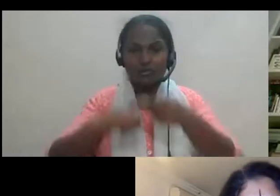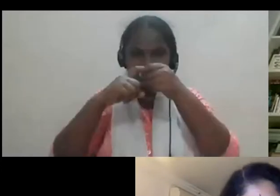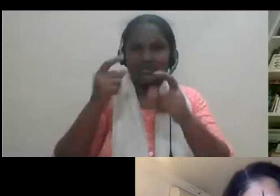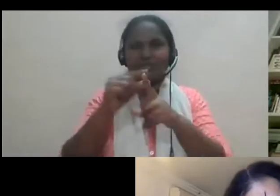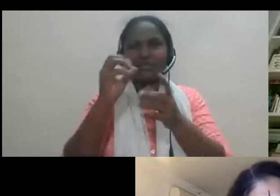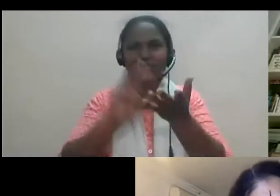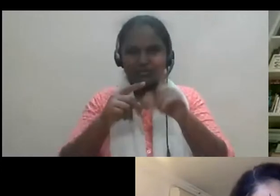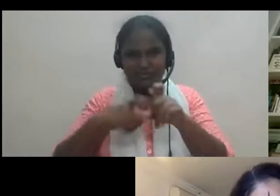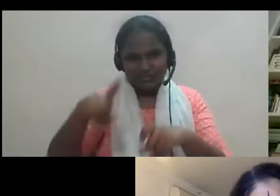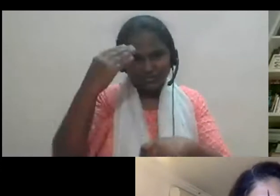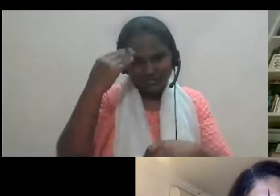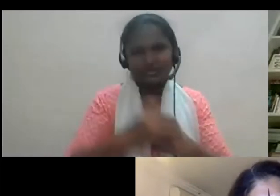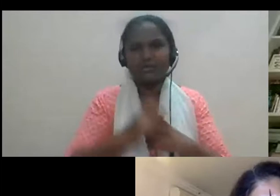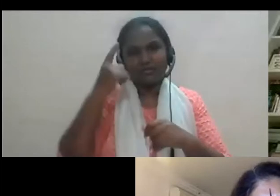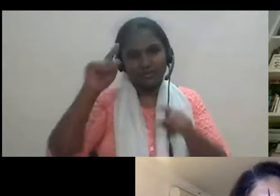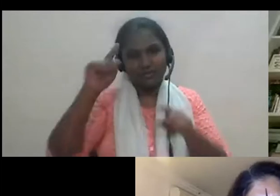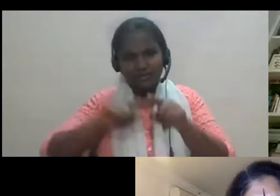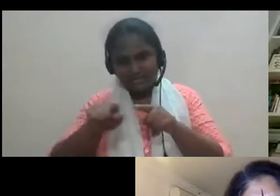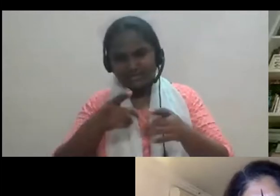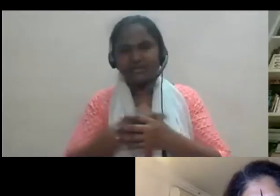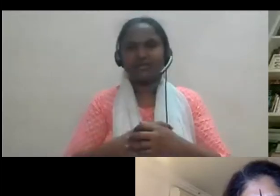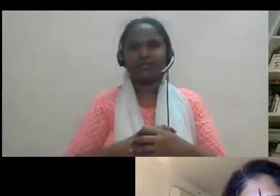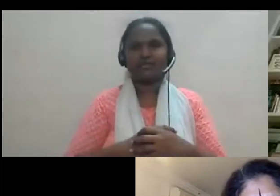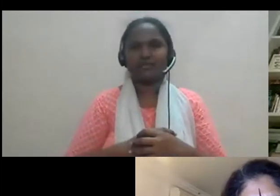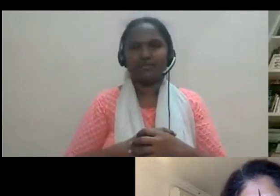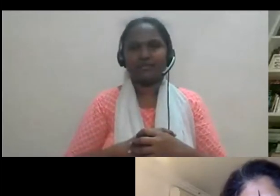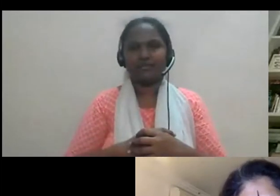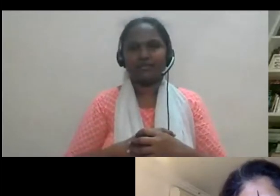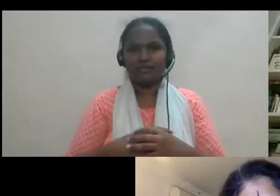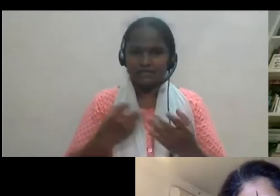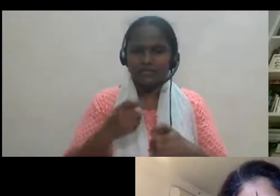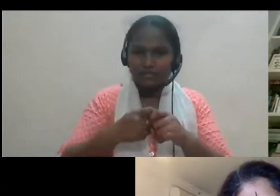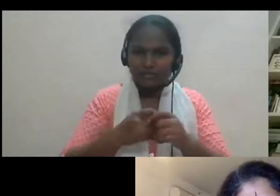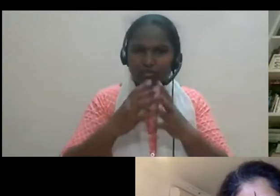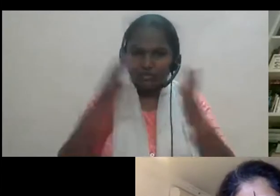no? So for example, we work a lot on the